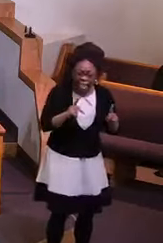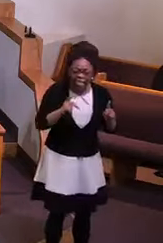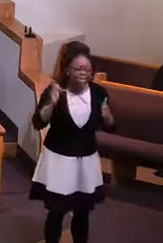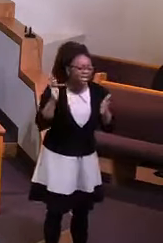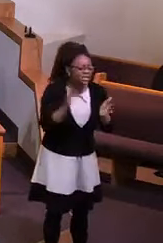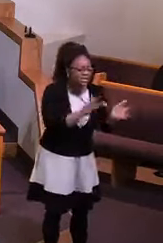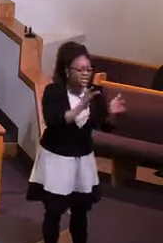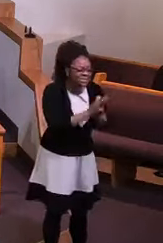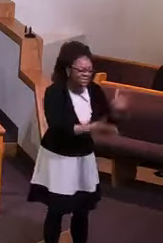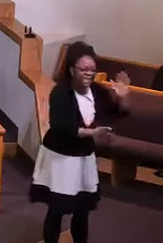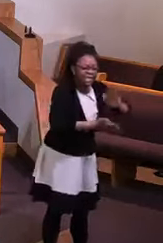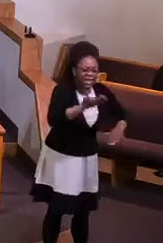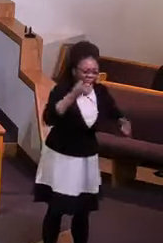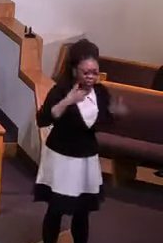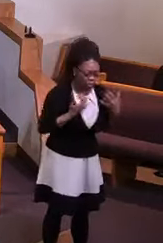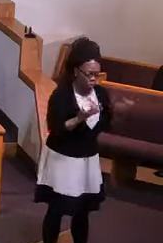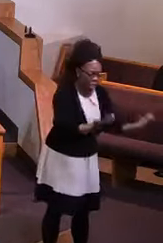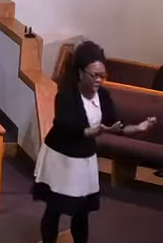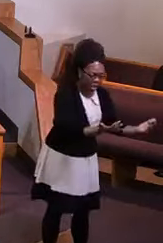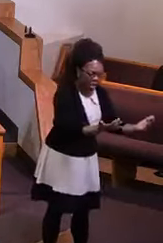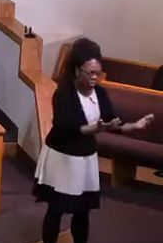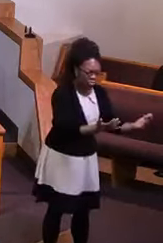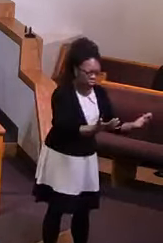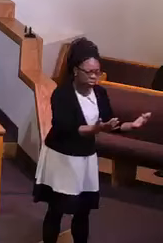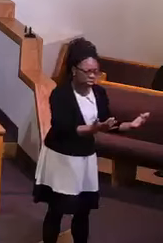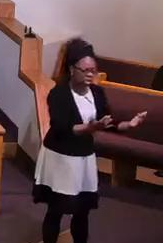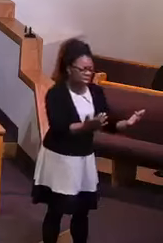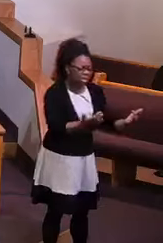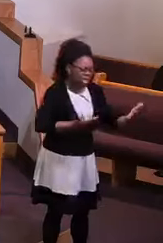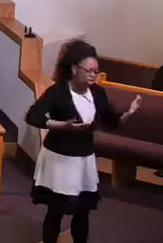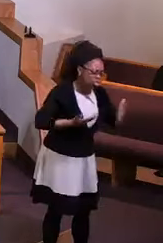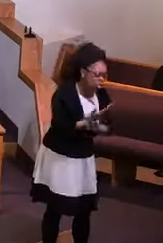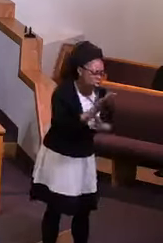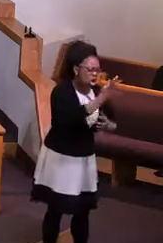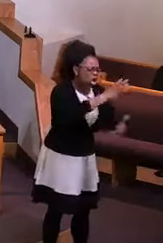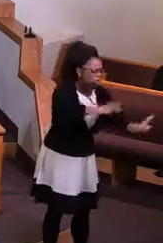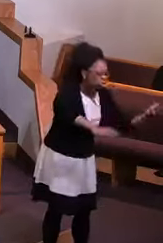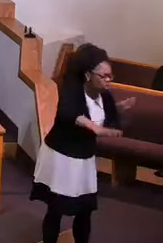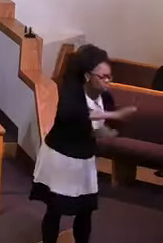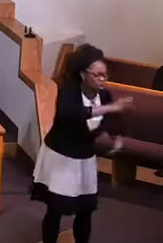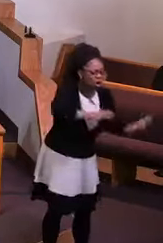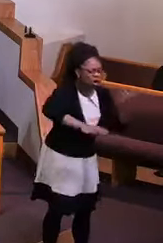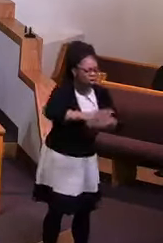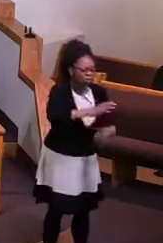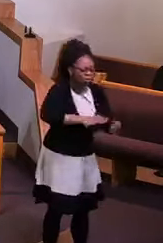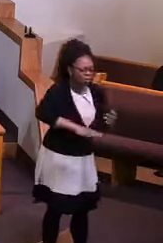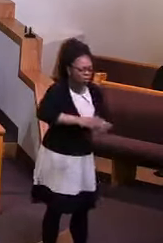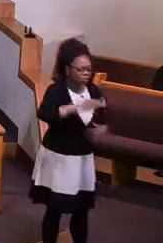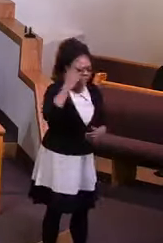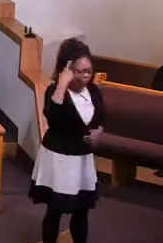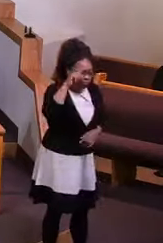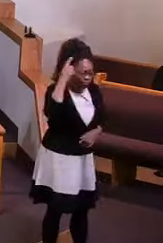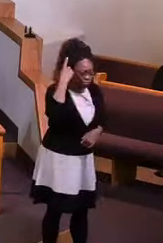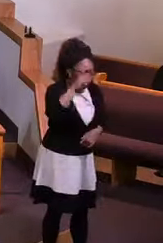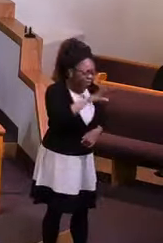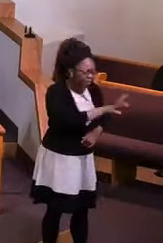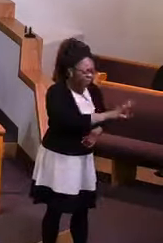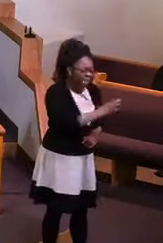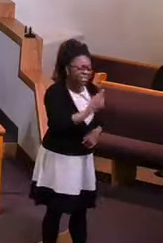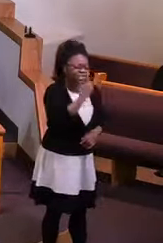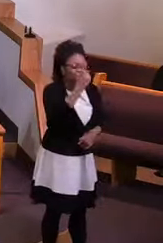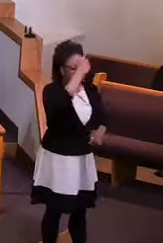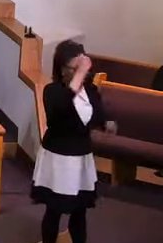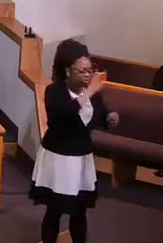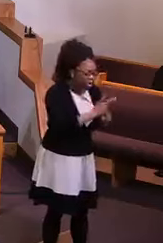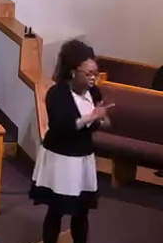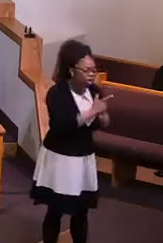Jesus left the crowd, went through a storm, just to find this one brother